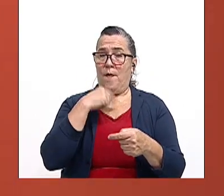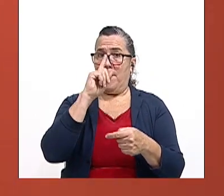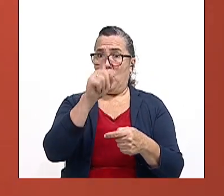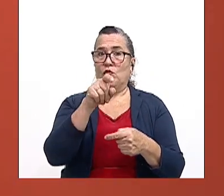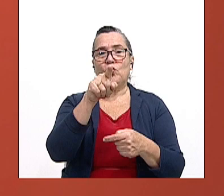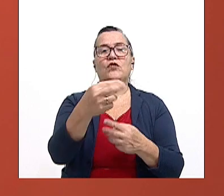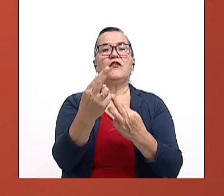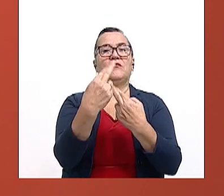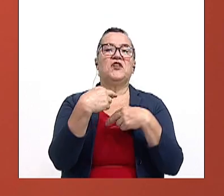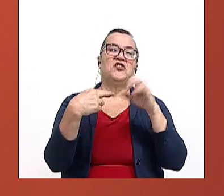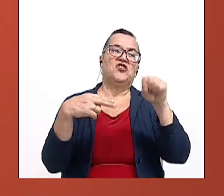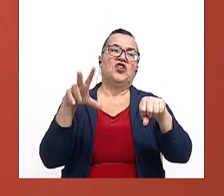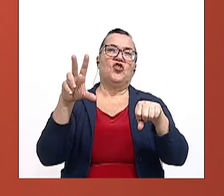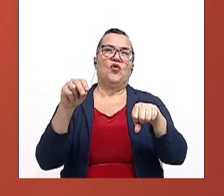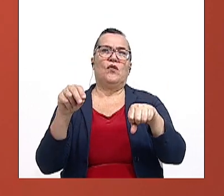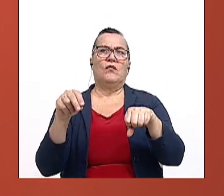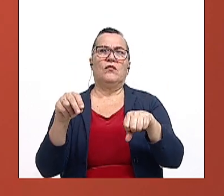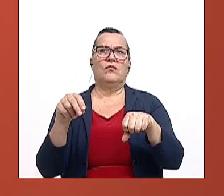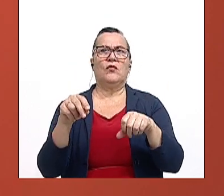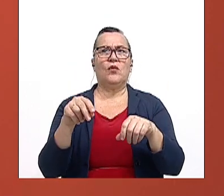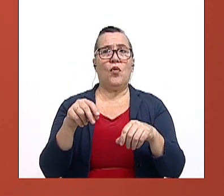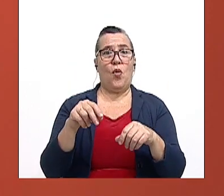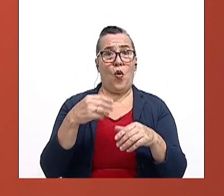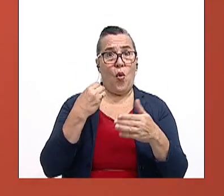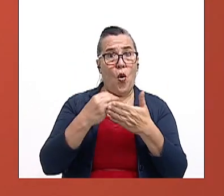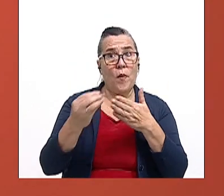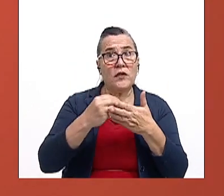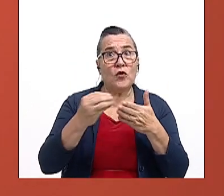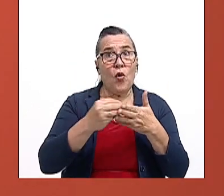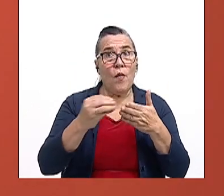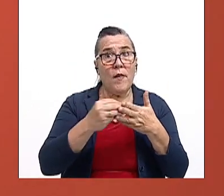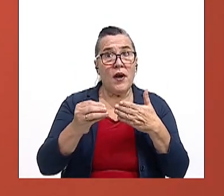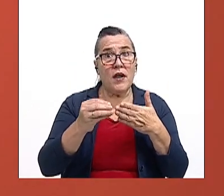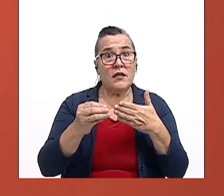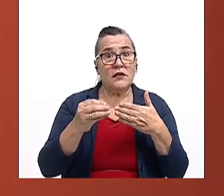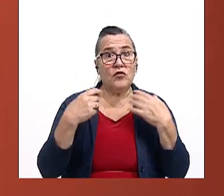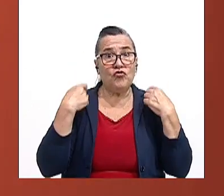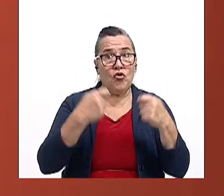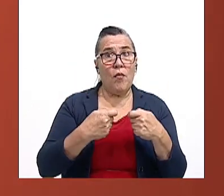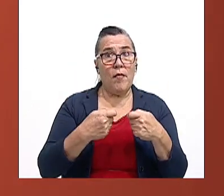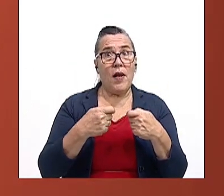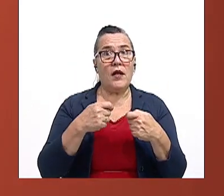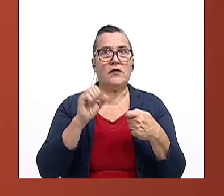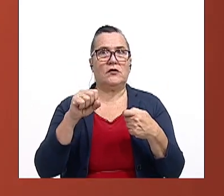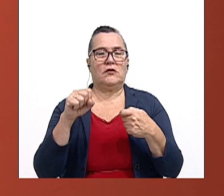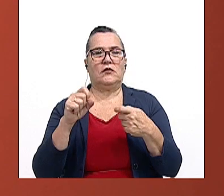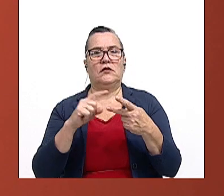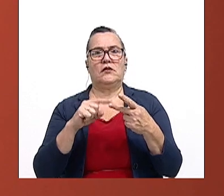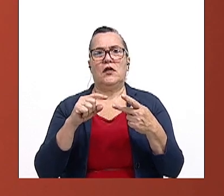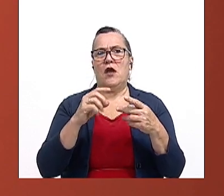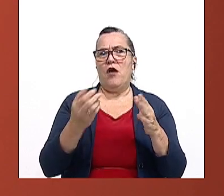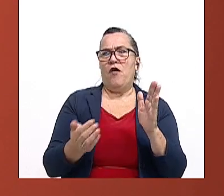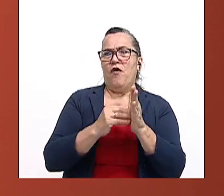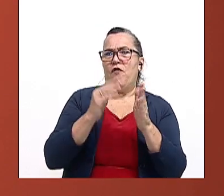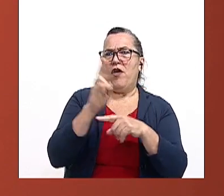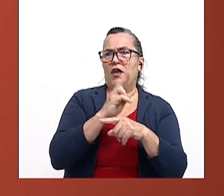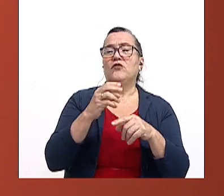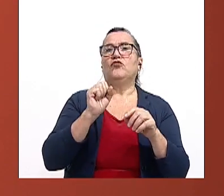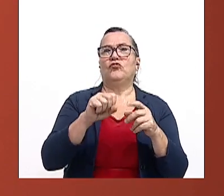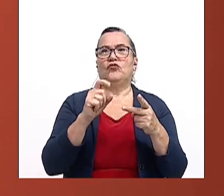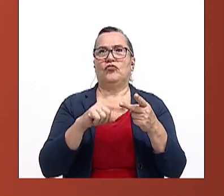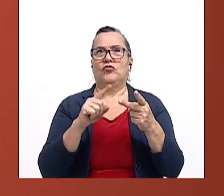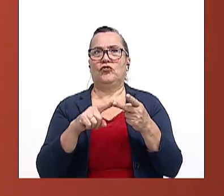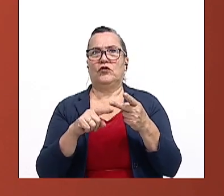no. Do you often buy new clothes? Do you recycle? Do you use other means